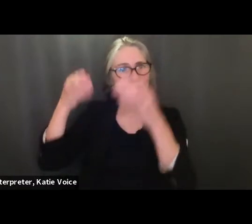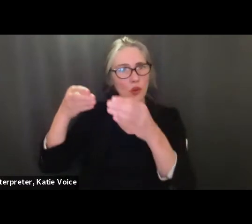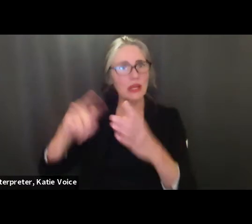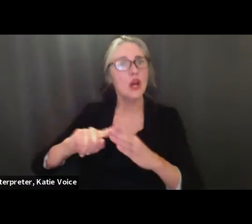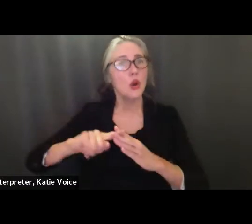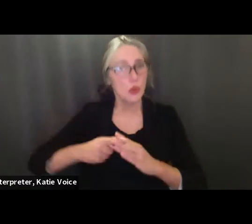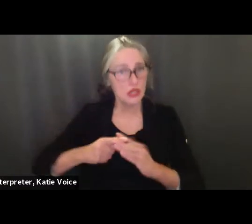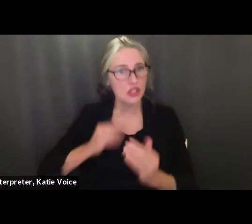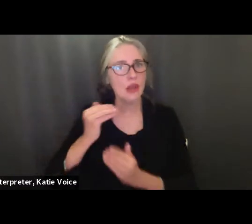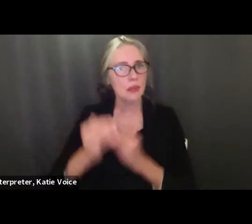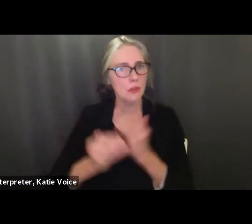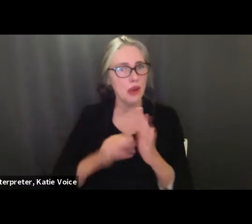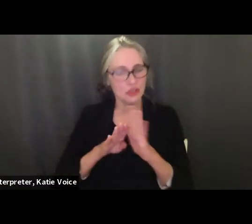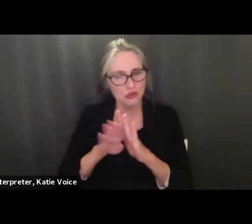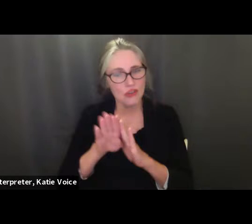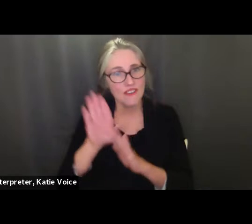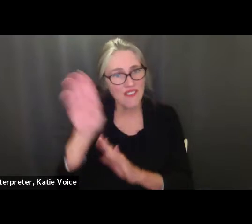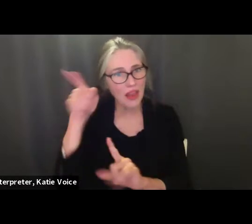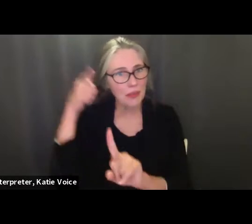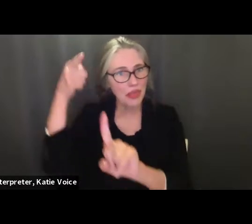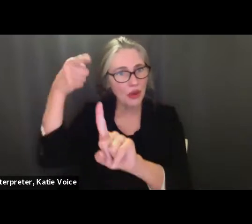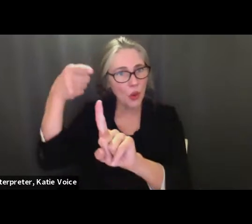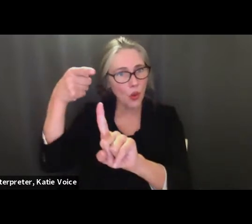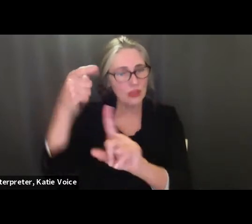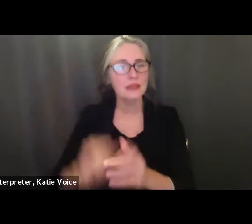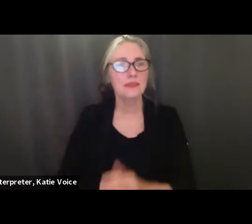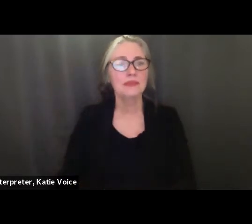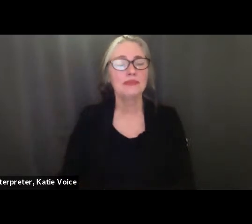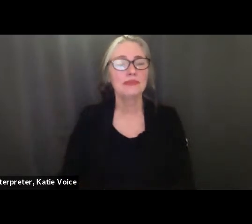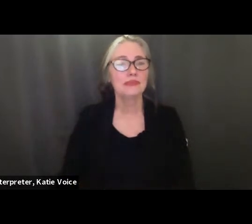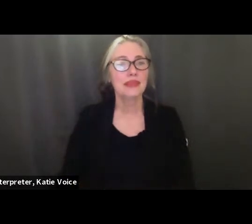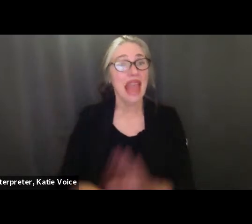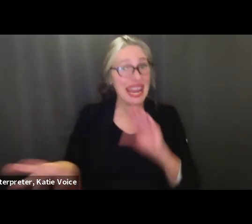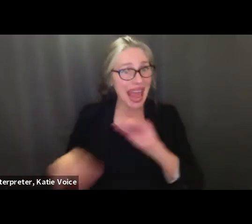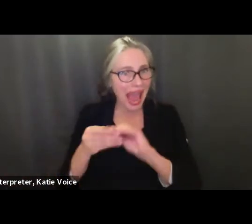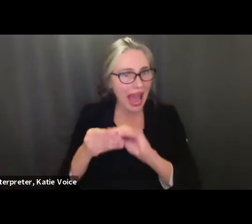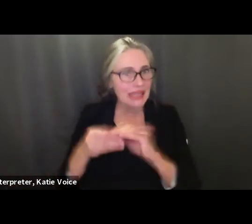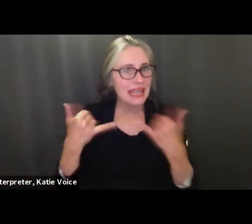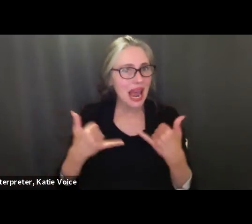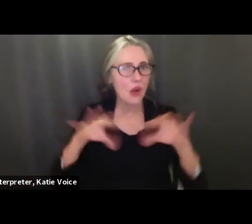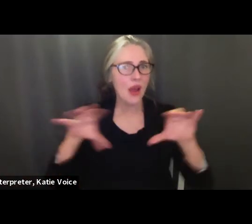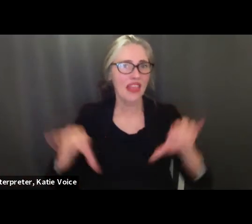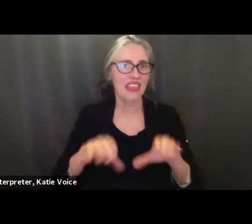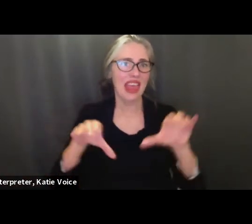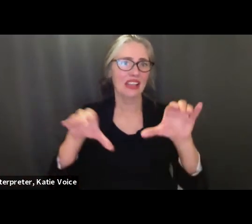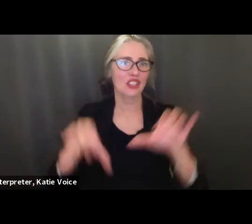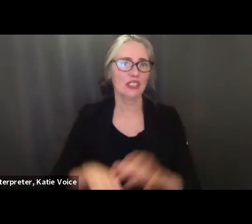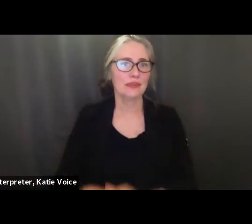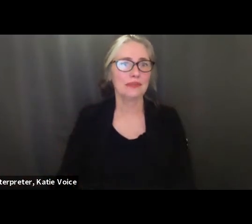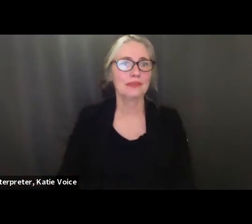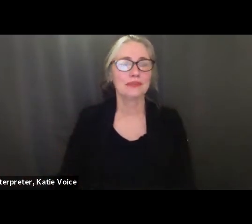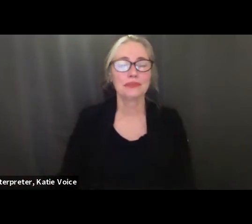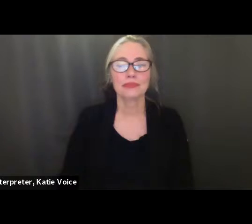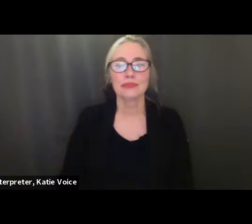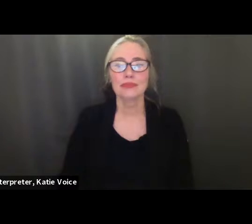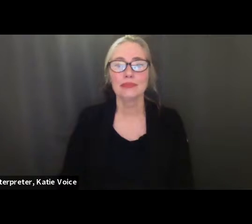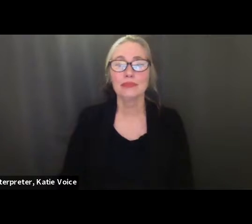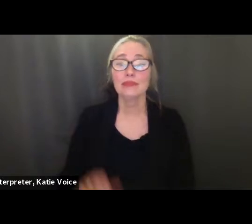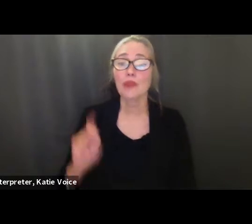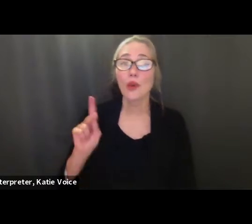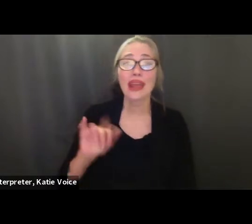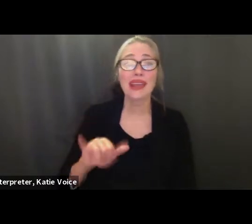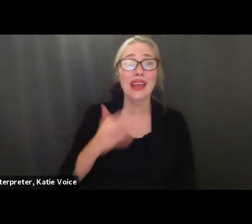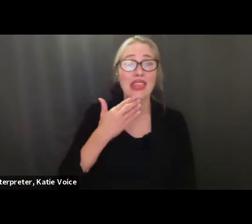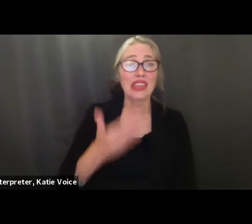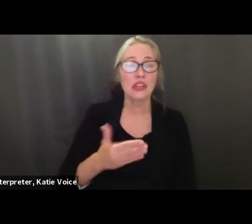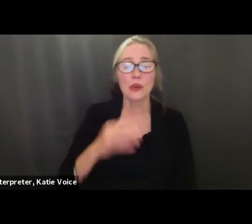process of developing the goals and action steps. So, right. Excellent. Yeah. Okay. Thank you. Ms.